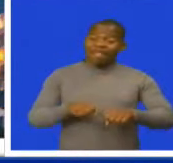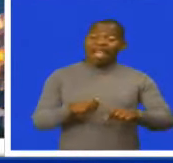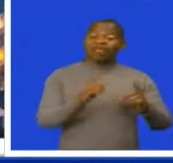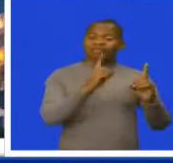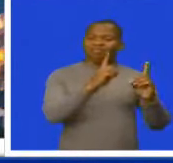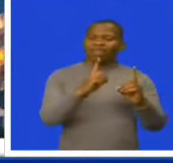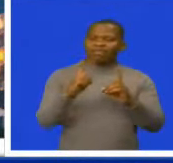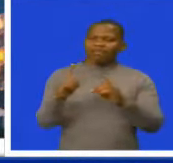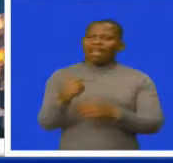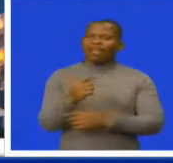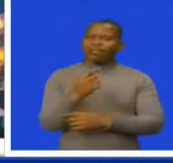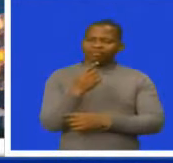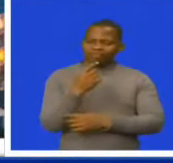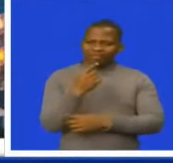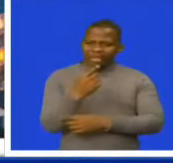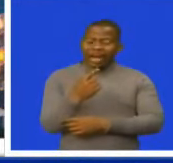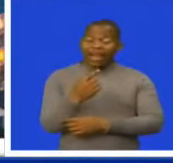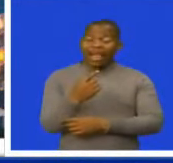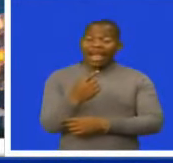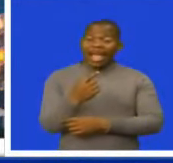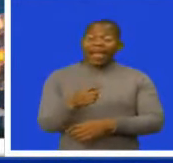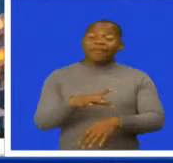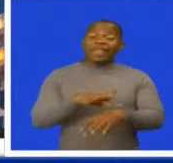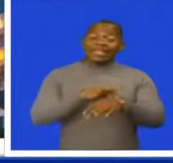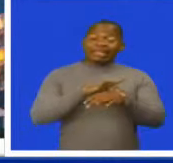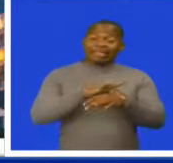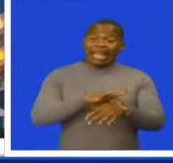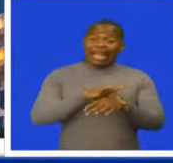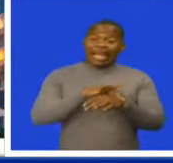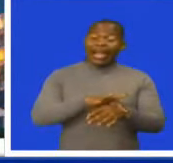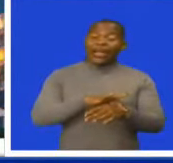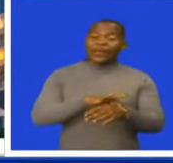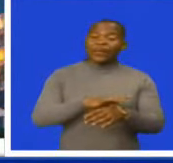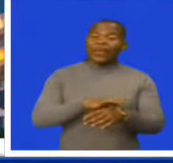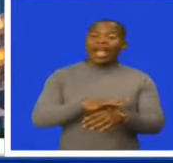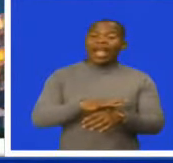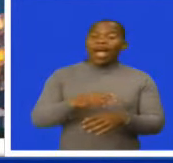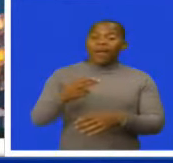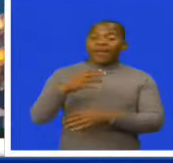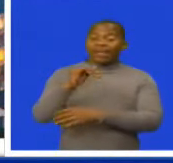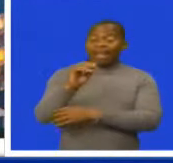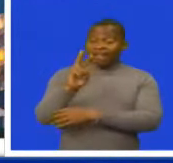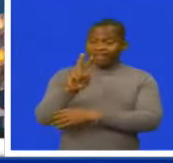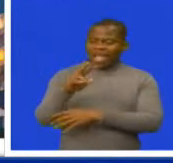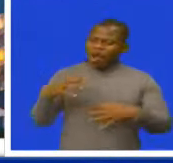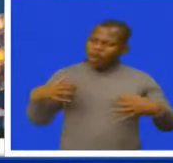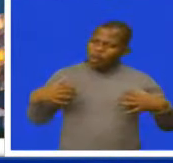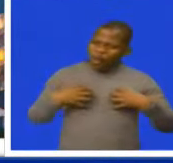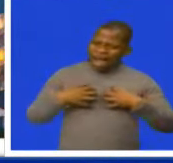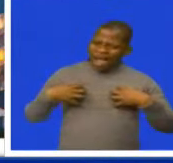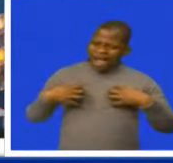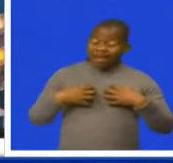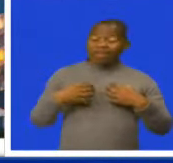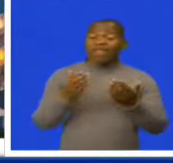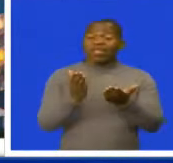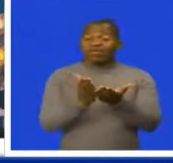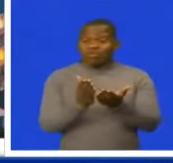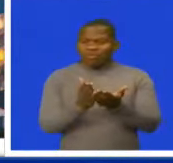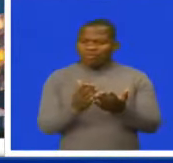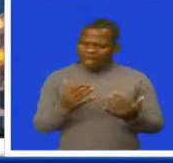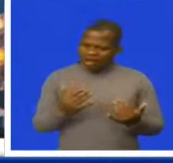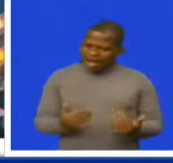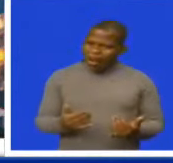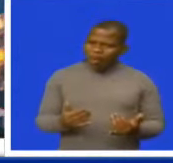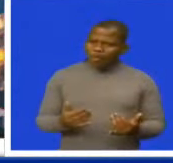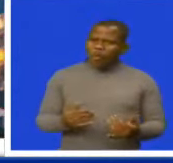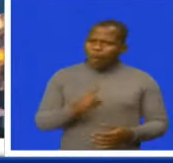nanabo etikolweni kungako ke bakubone kumcoka ukuthi bakhuthade livangeli lekuphepha kuleli gciwane. Le nhlangano ke ilayide